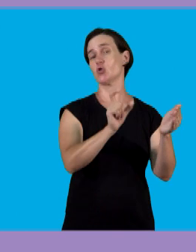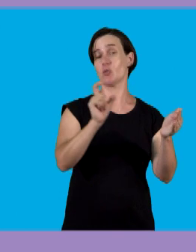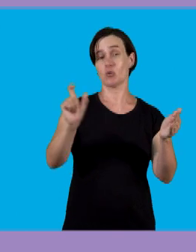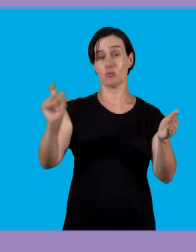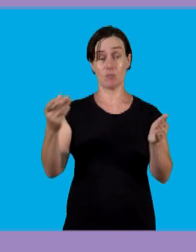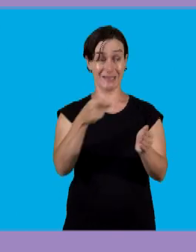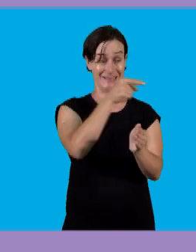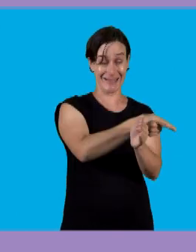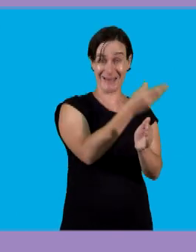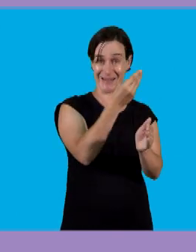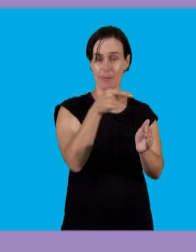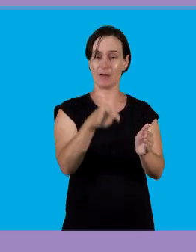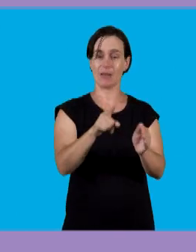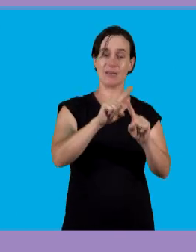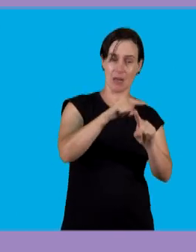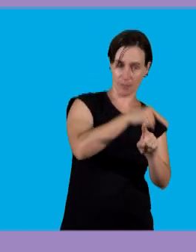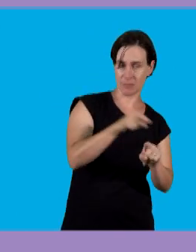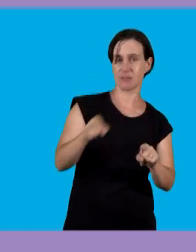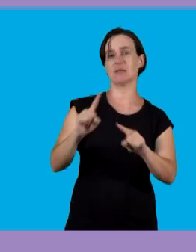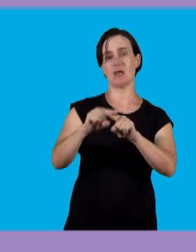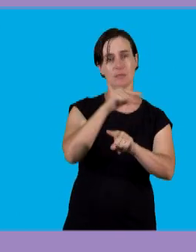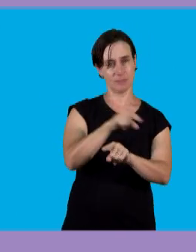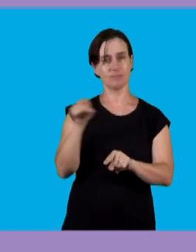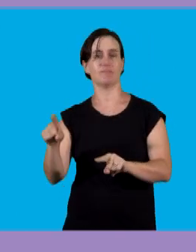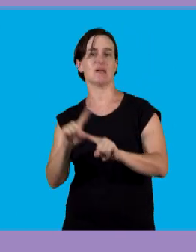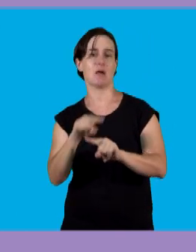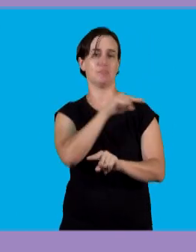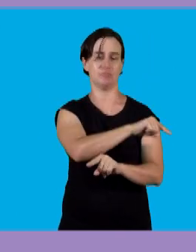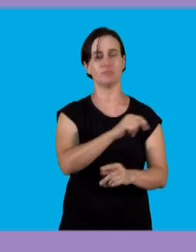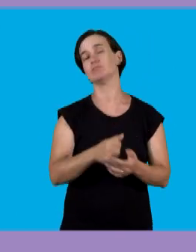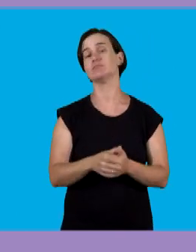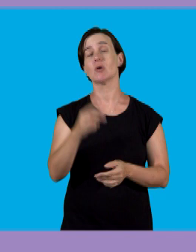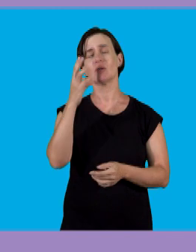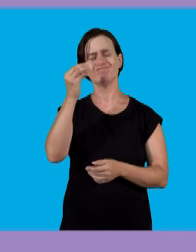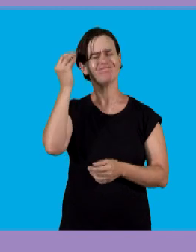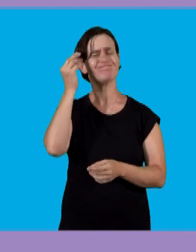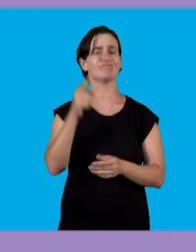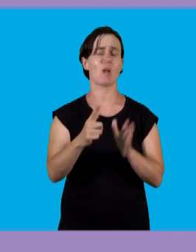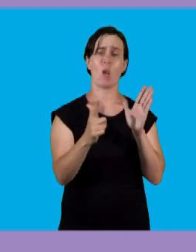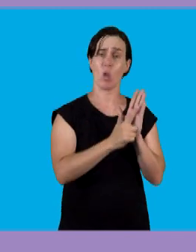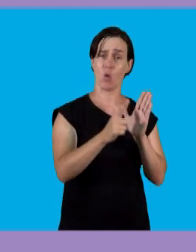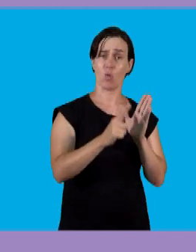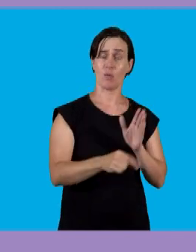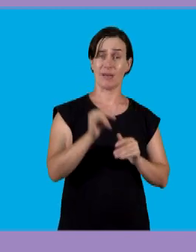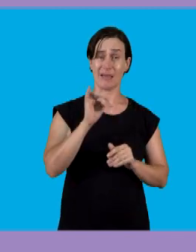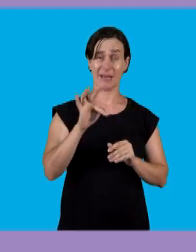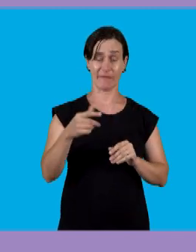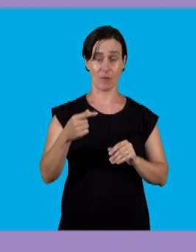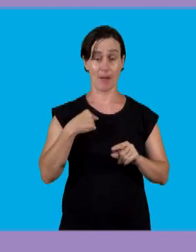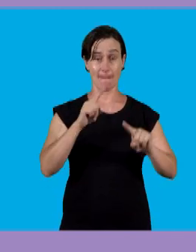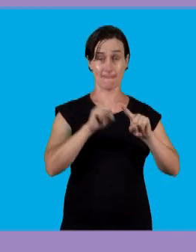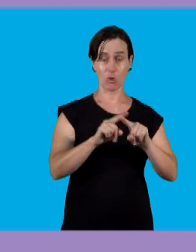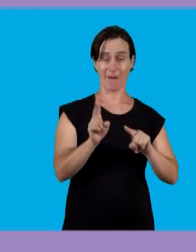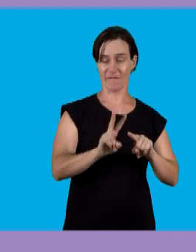multiplies with that monomial. And of course, remember those exponent laws when we are multiplying